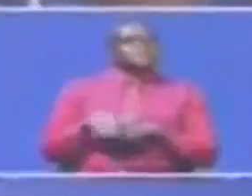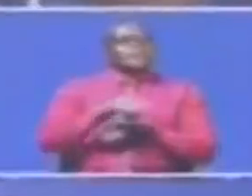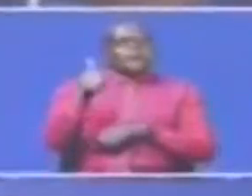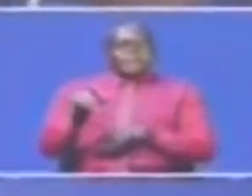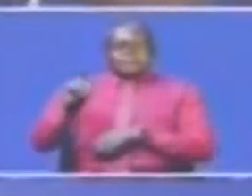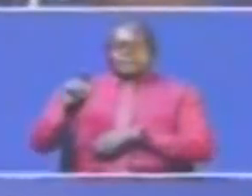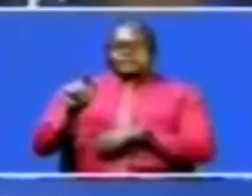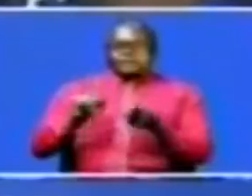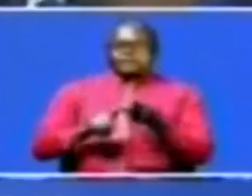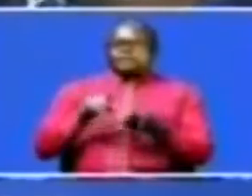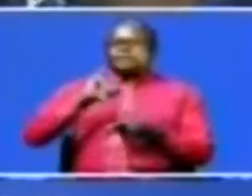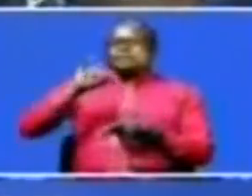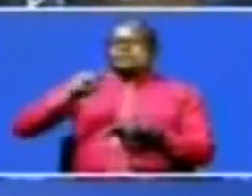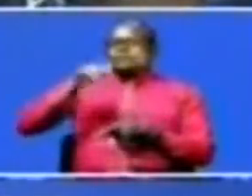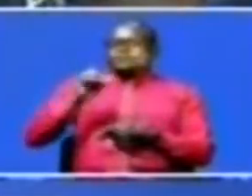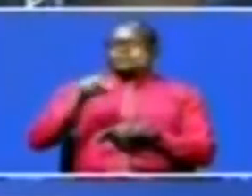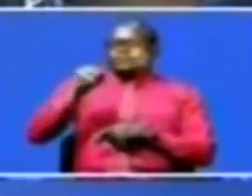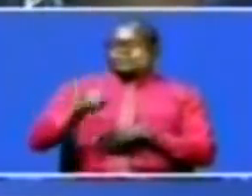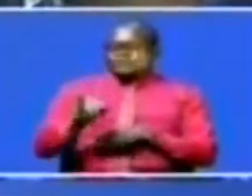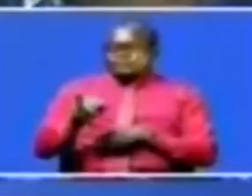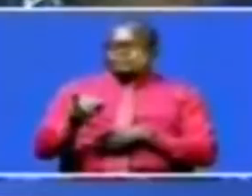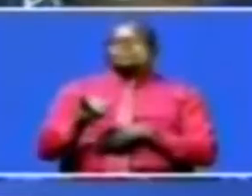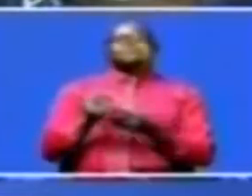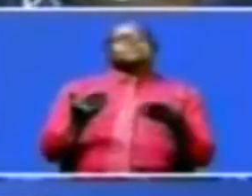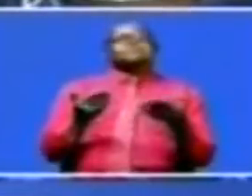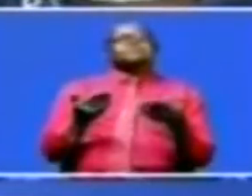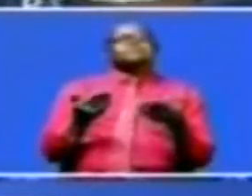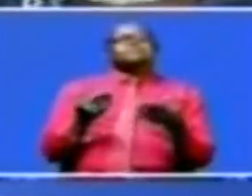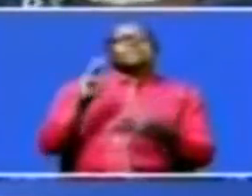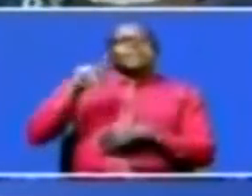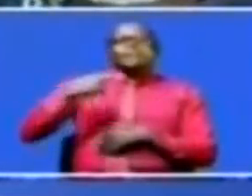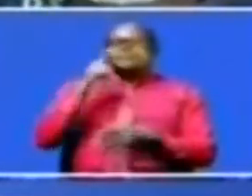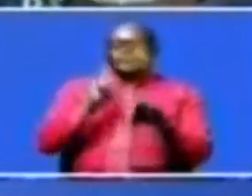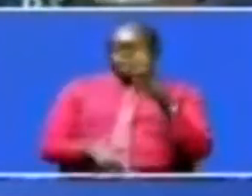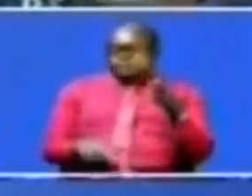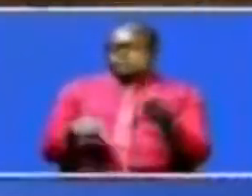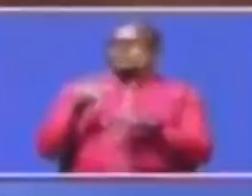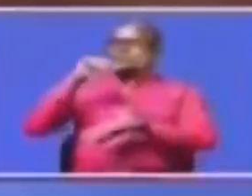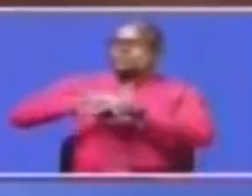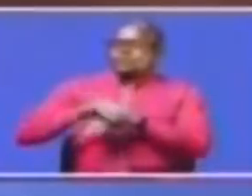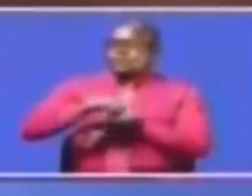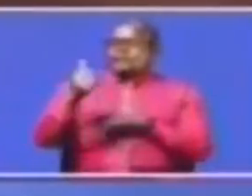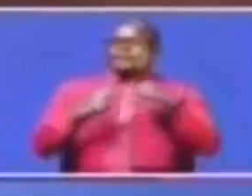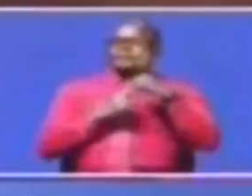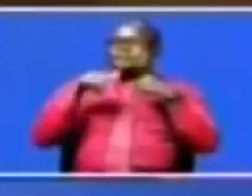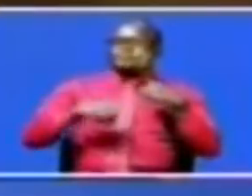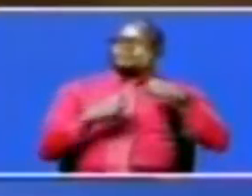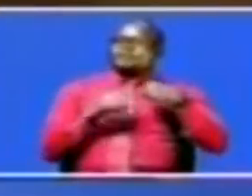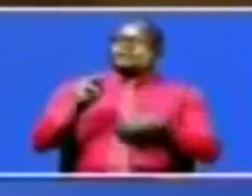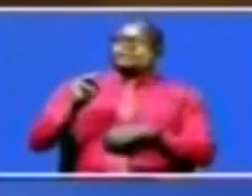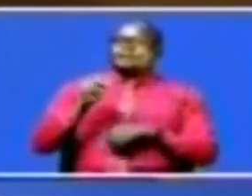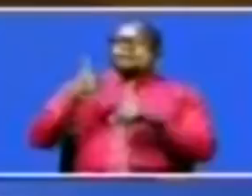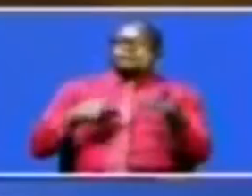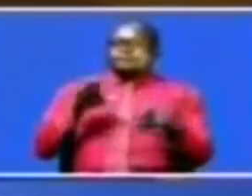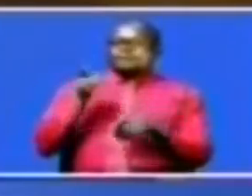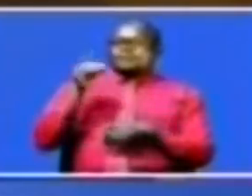Teresia Mashari and Stasi Njoki of Hunye Bush Clearing and Nurseries, the MP is said to have fraudulently received another 7.6 million shillings